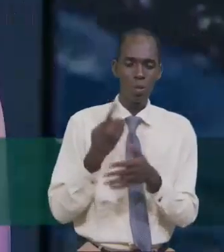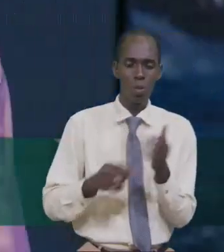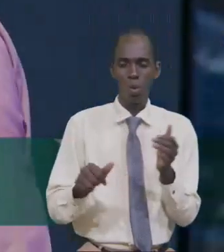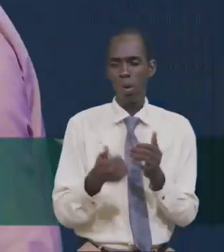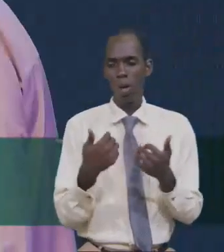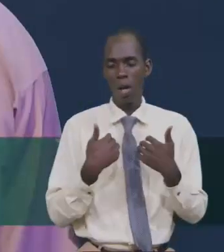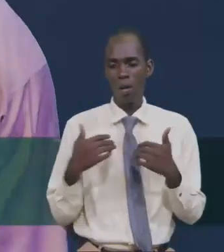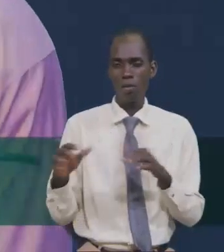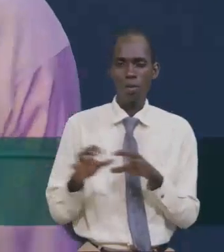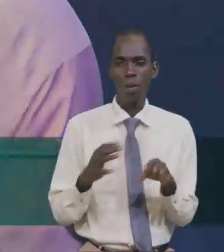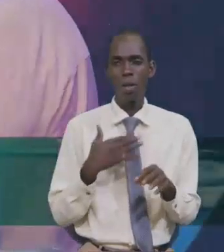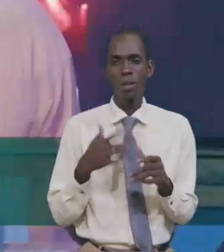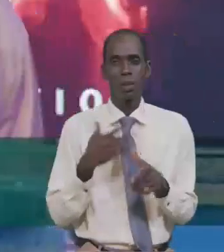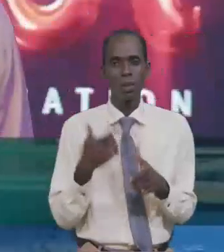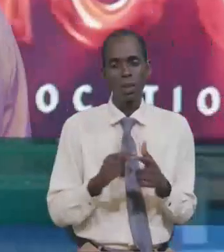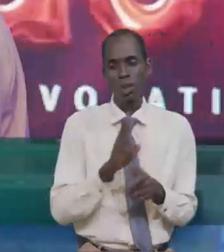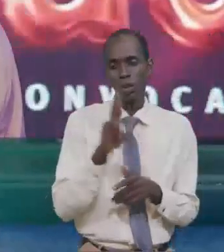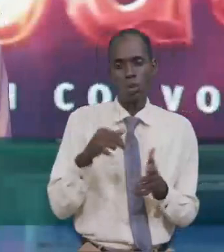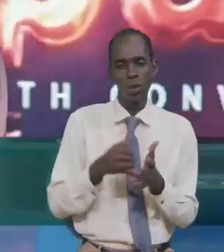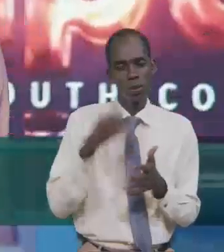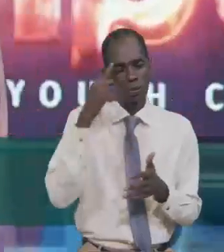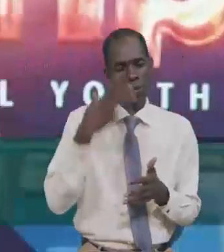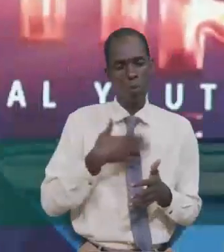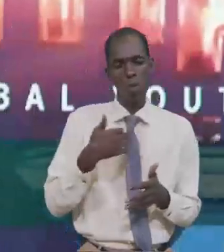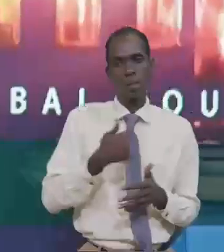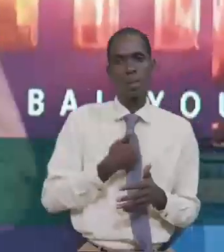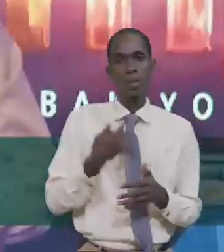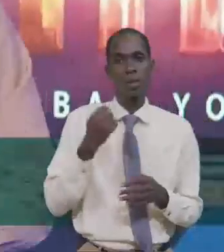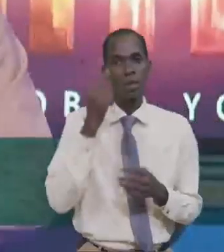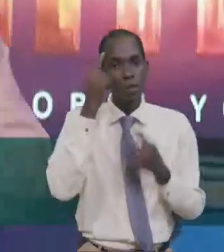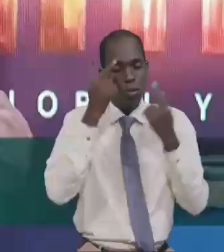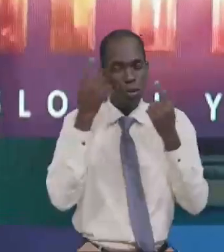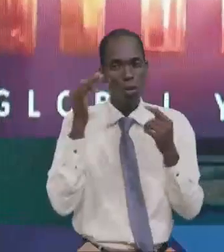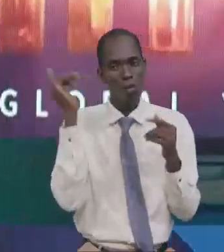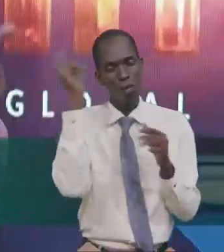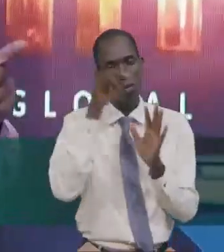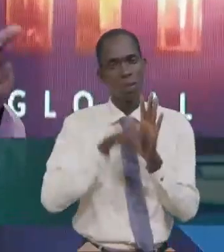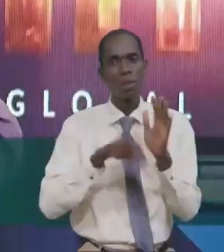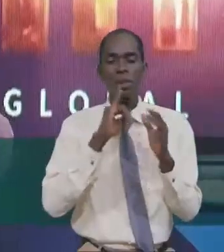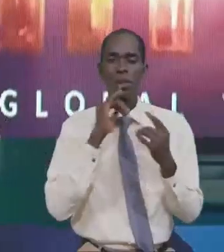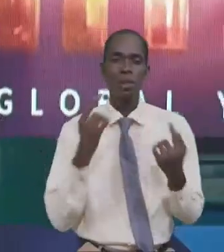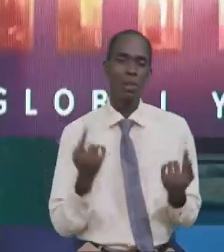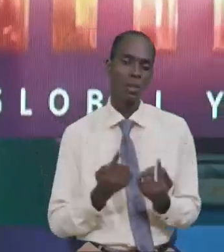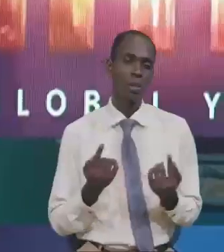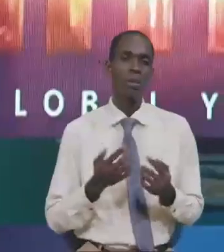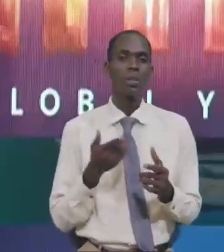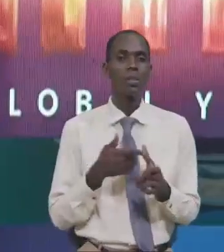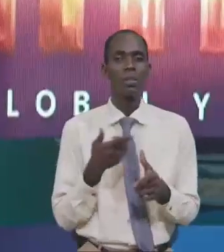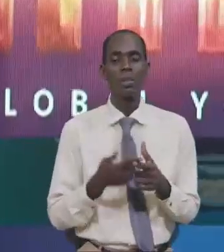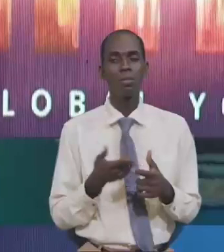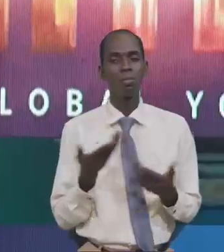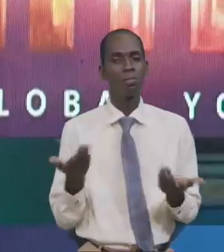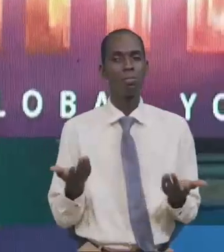no use living. Well, what am I even doing here? I'm going to take my life. The thought of foolishness